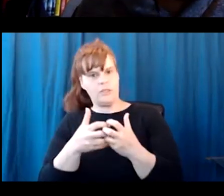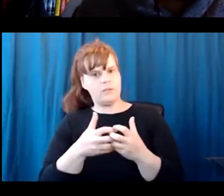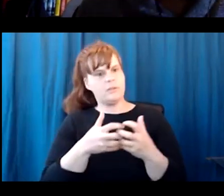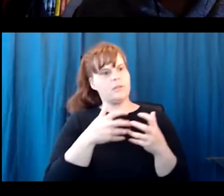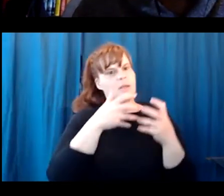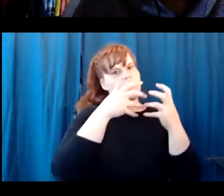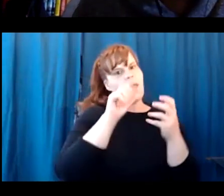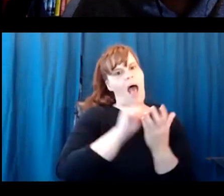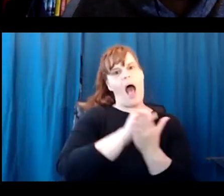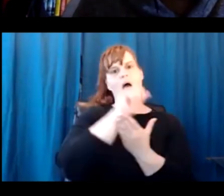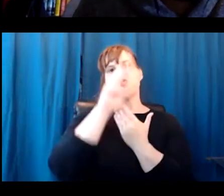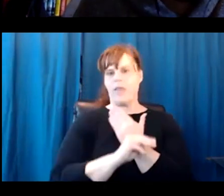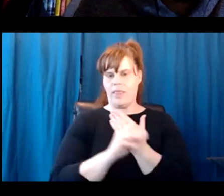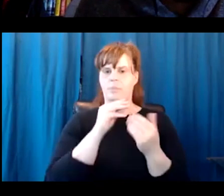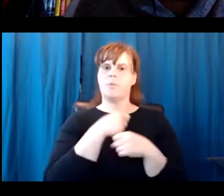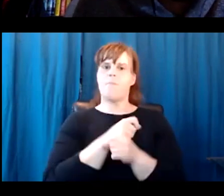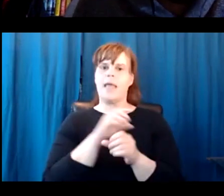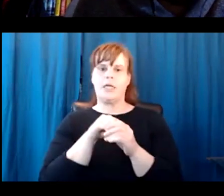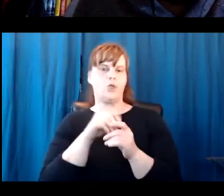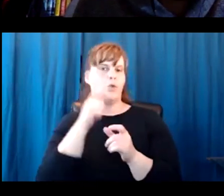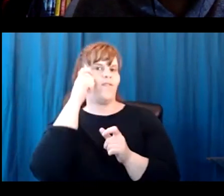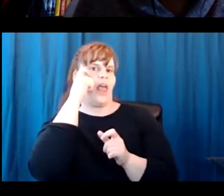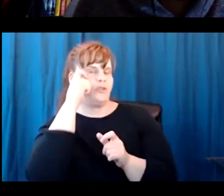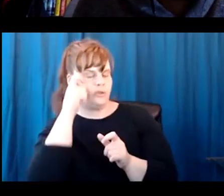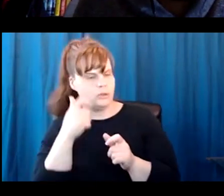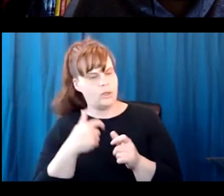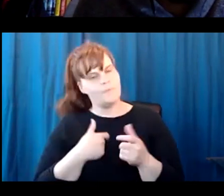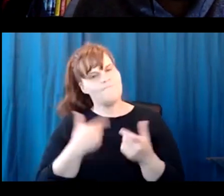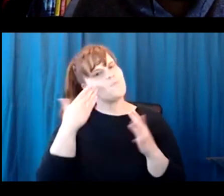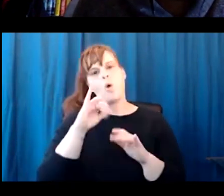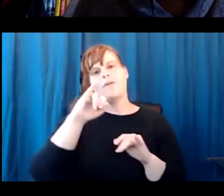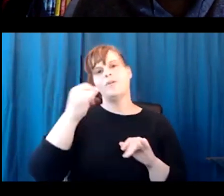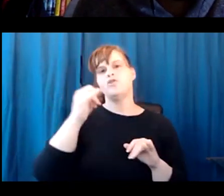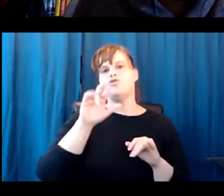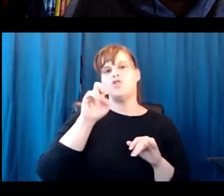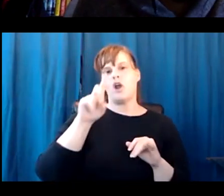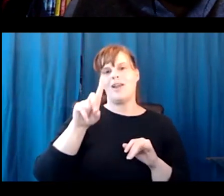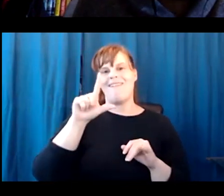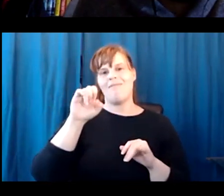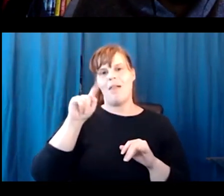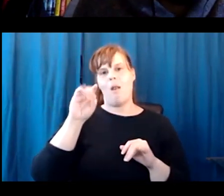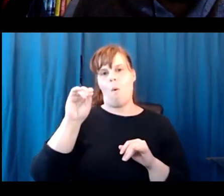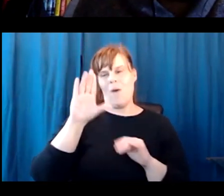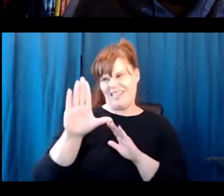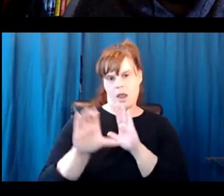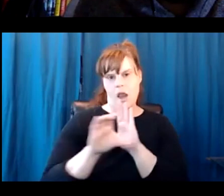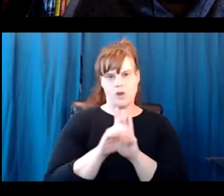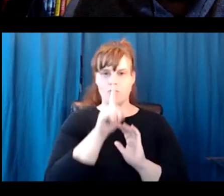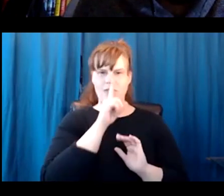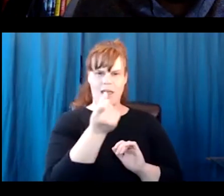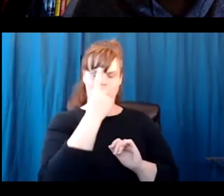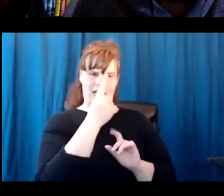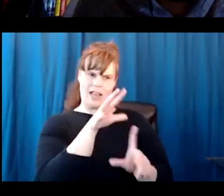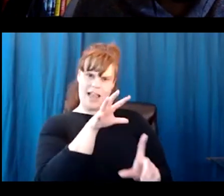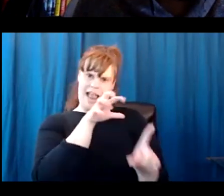It is unclear whether Jared Leto's character understands the full implications of capturing the power of birth and